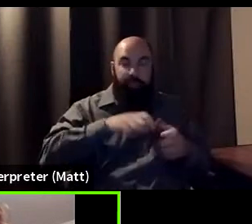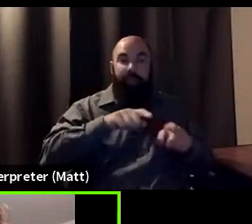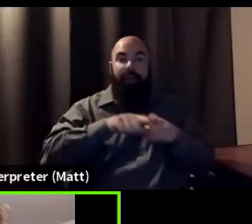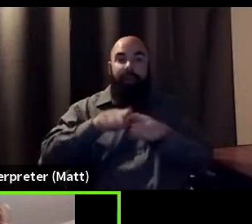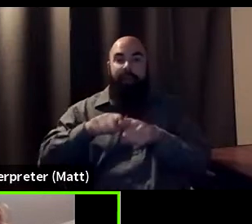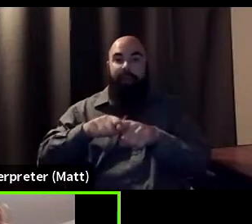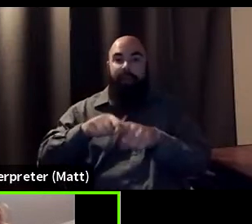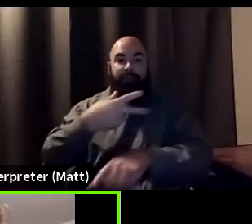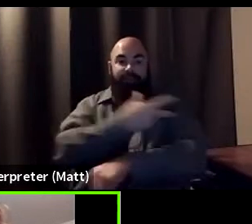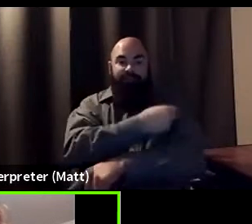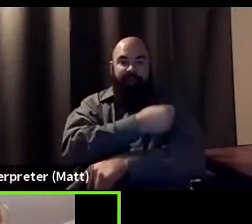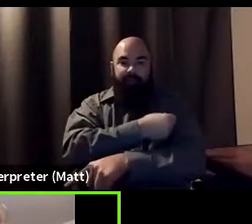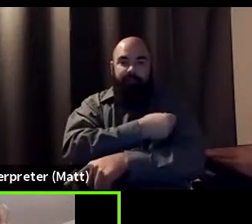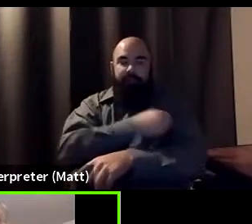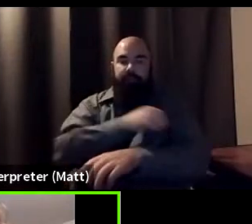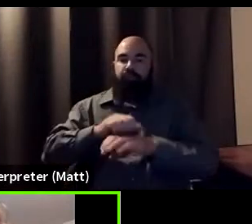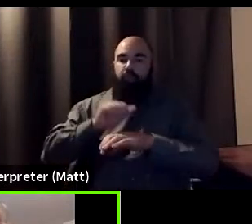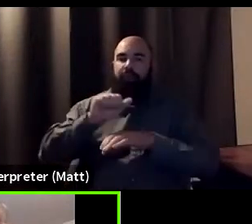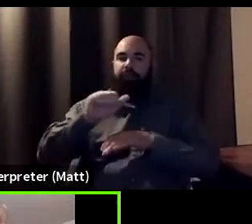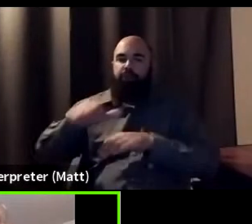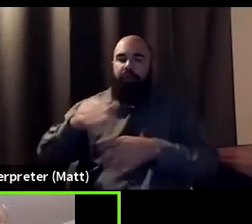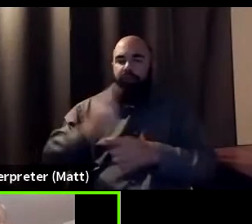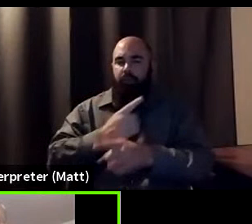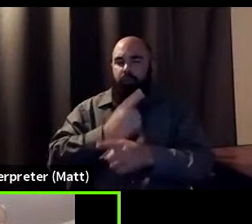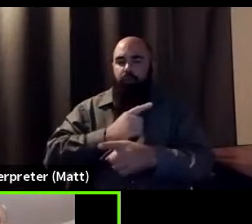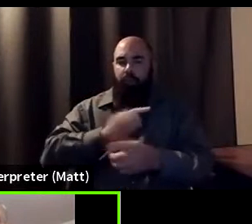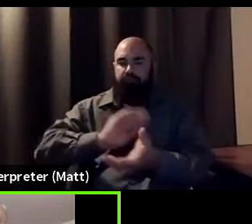for them to be able to get people vaccinated.